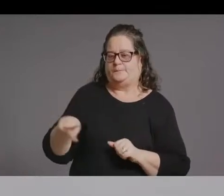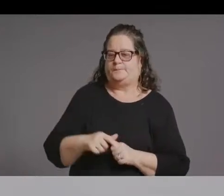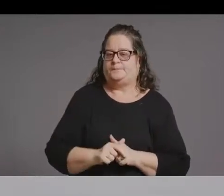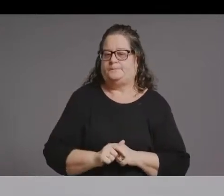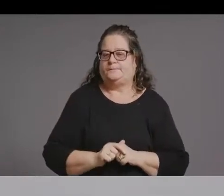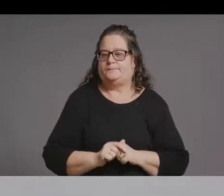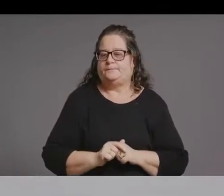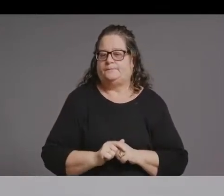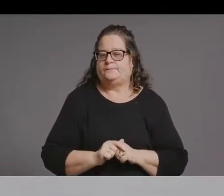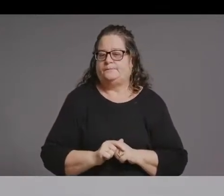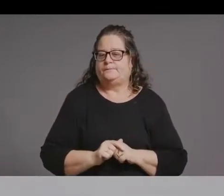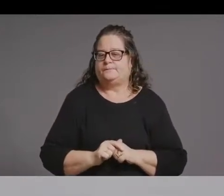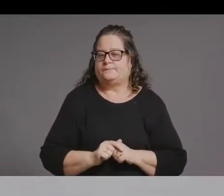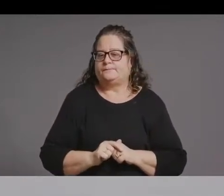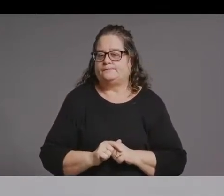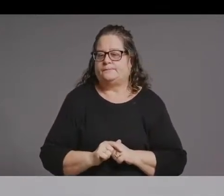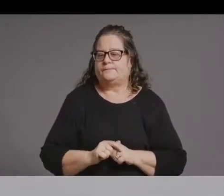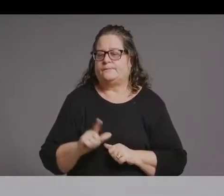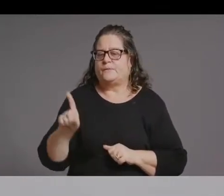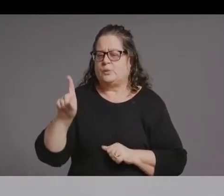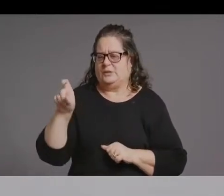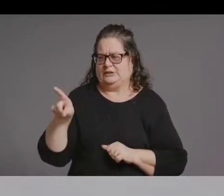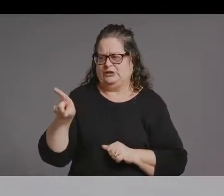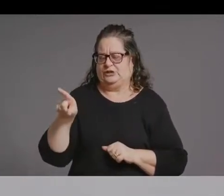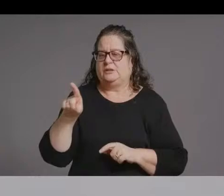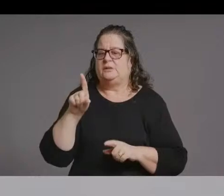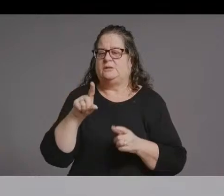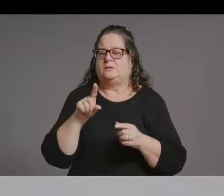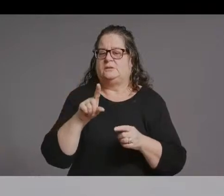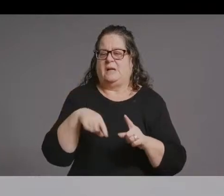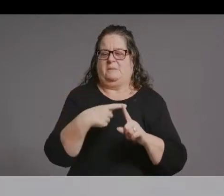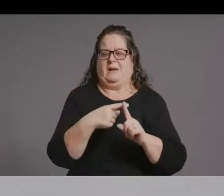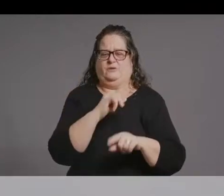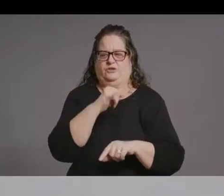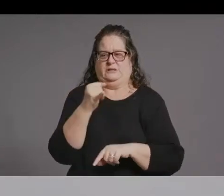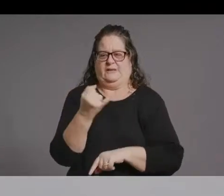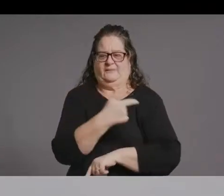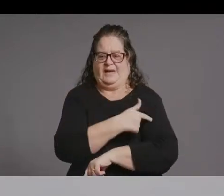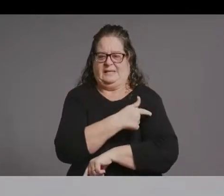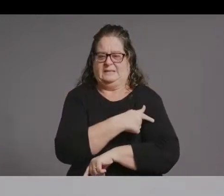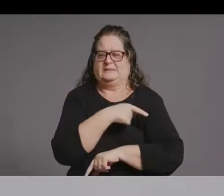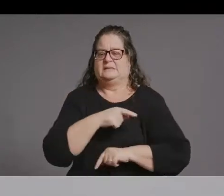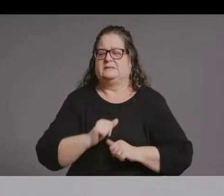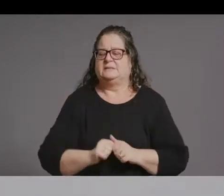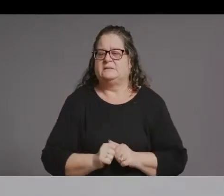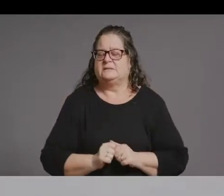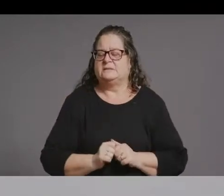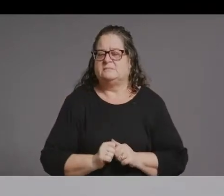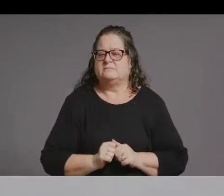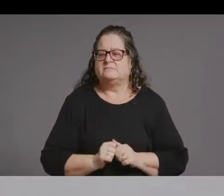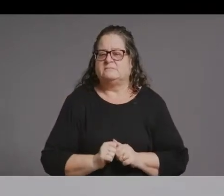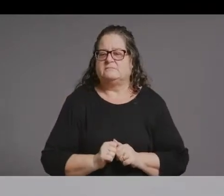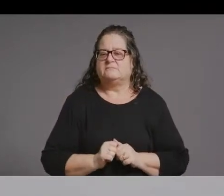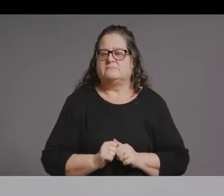My question is in regards to the J&J vaccine. So if the J&J vaccine was used to reach some